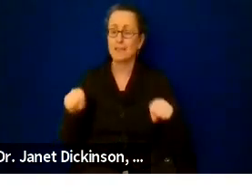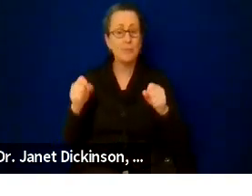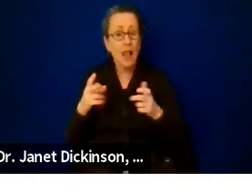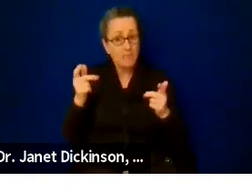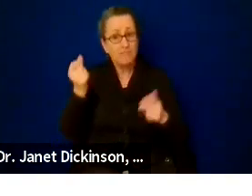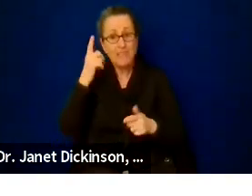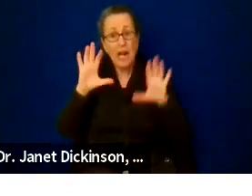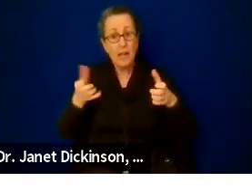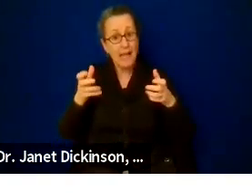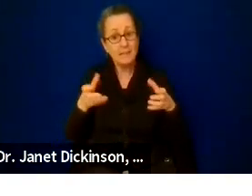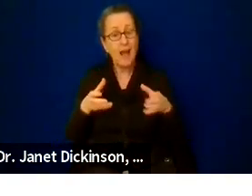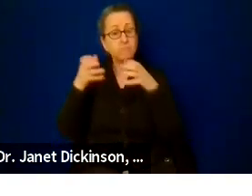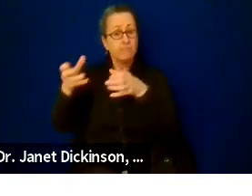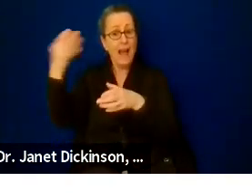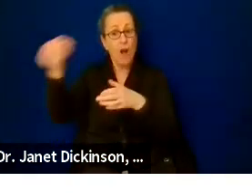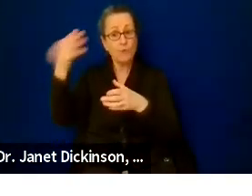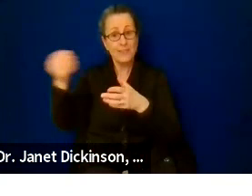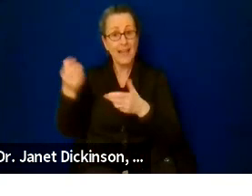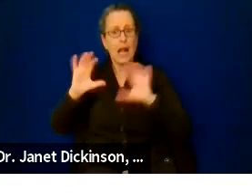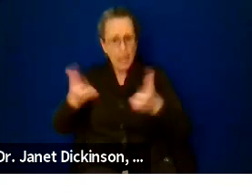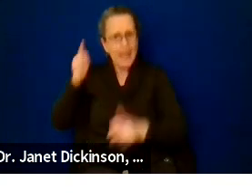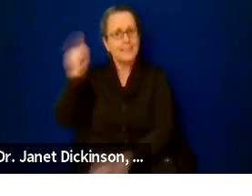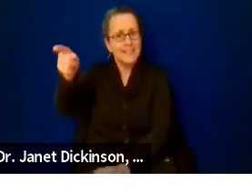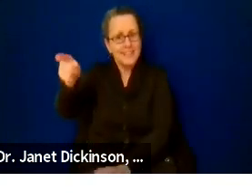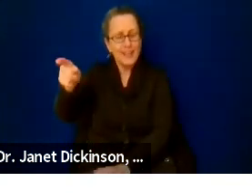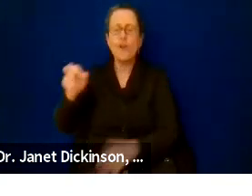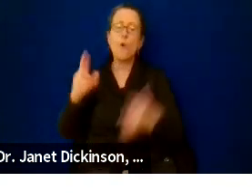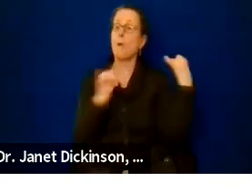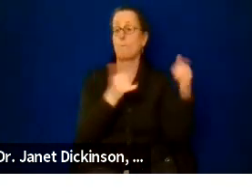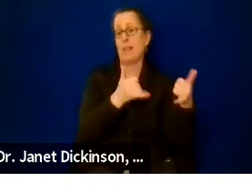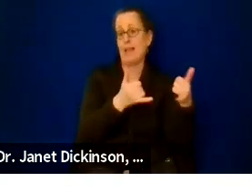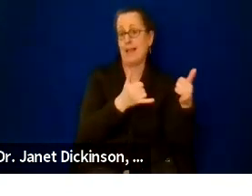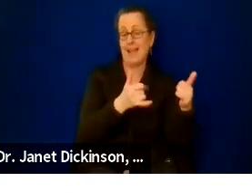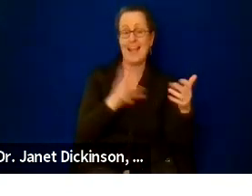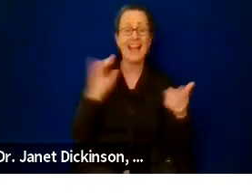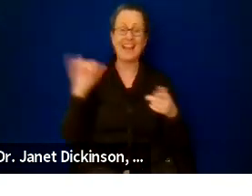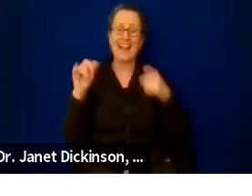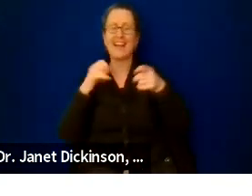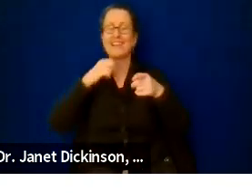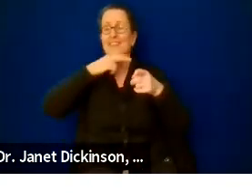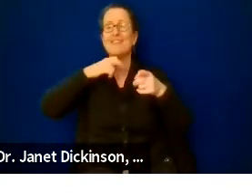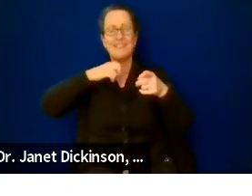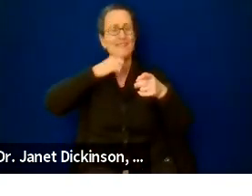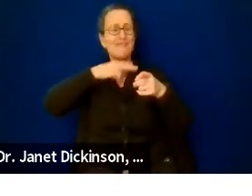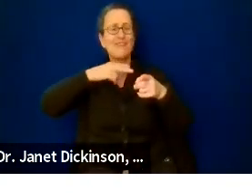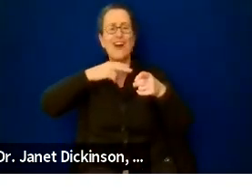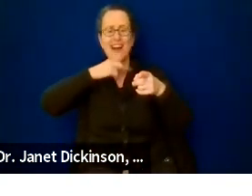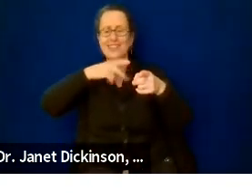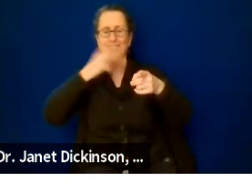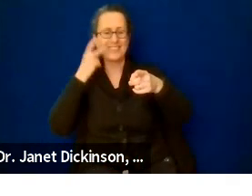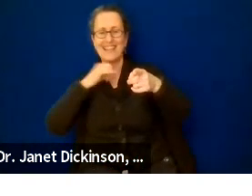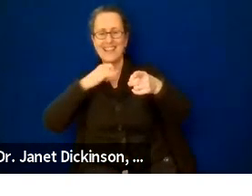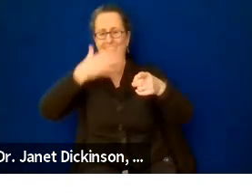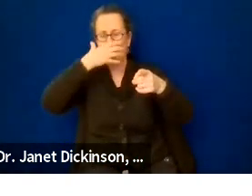physical activities with all protocols in place. And like my friend Kermit on the slide, masks will be worn in those